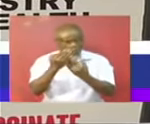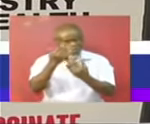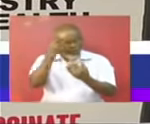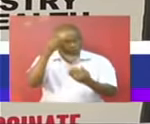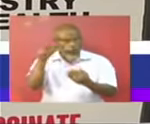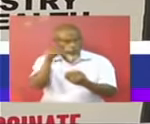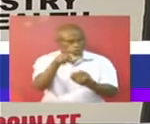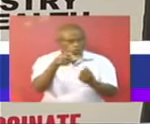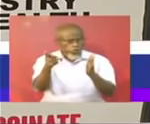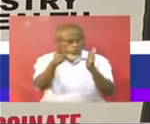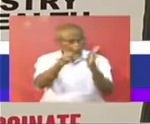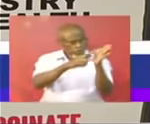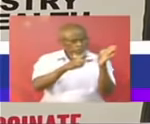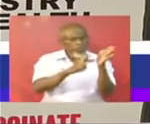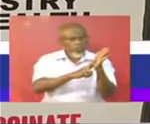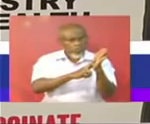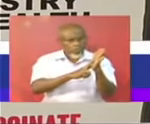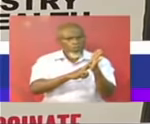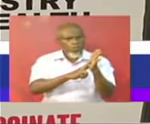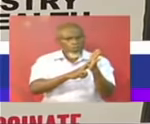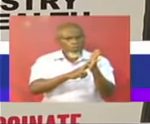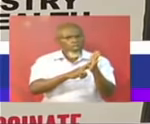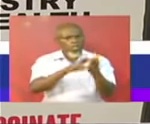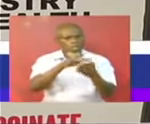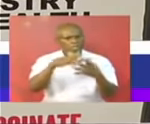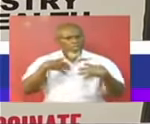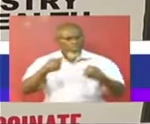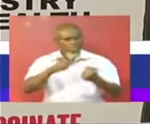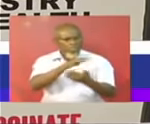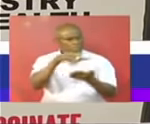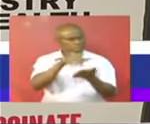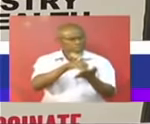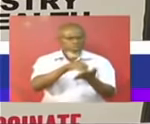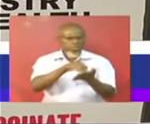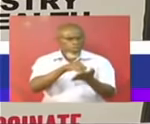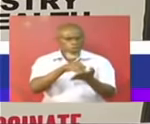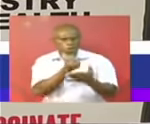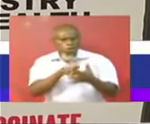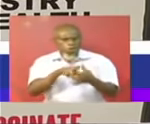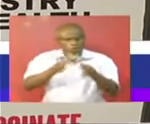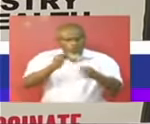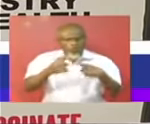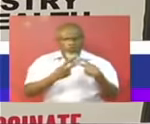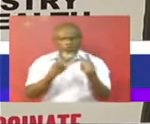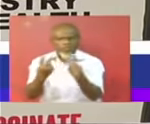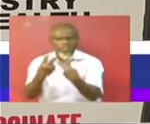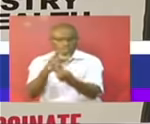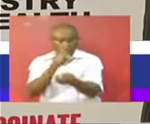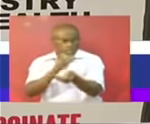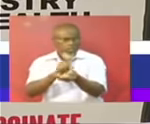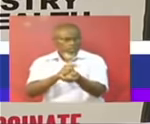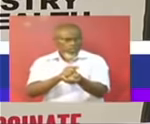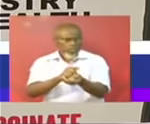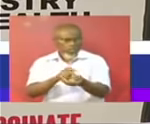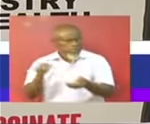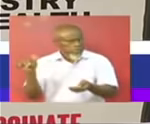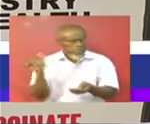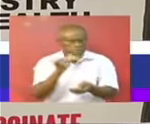at a health center or to go to a doctor's visit. It's basic demographics, asking your name, age, date of